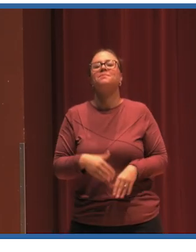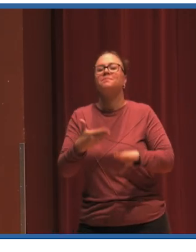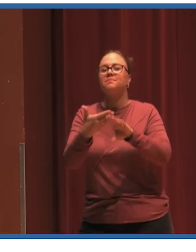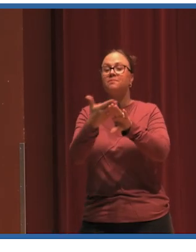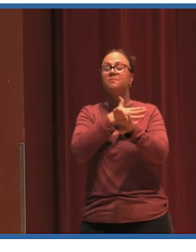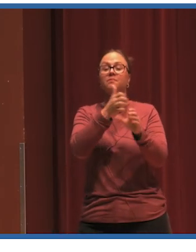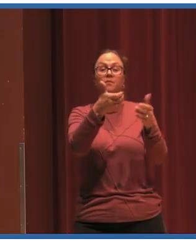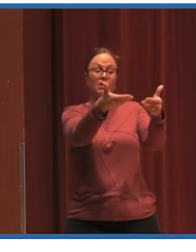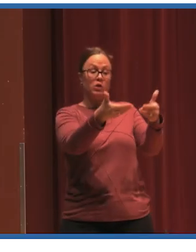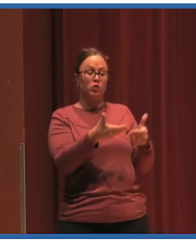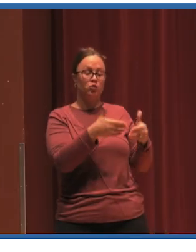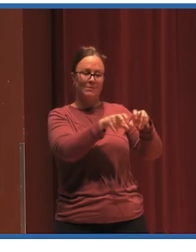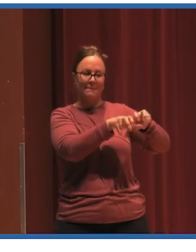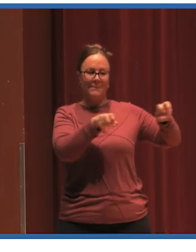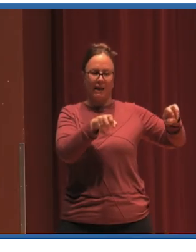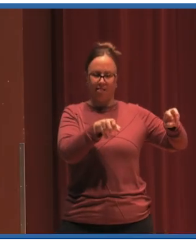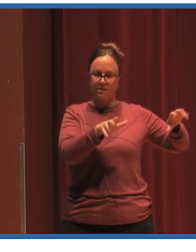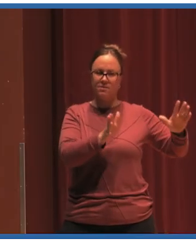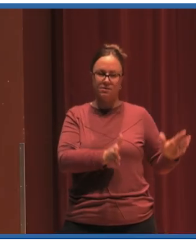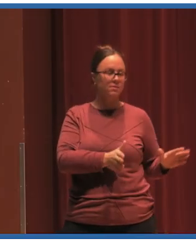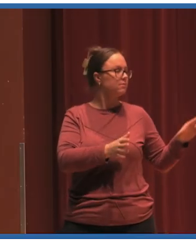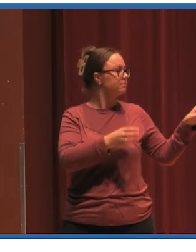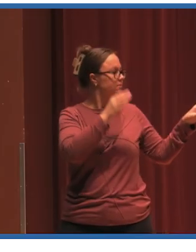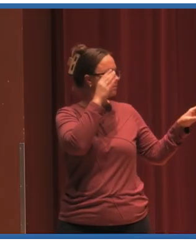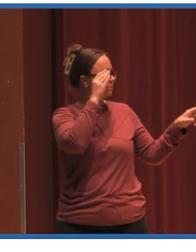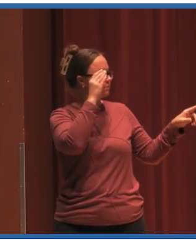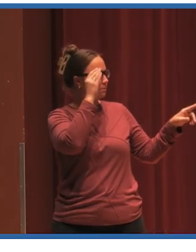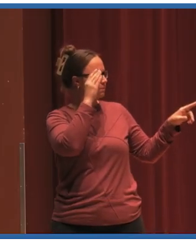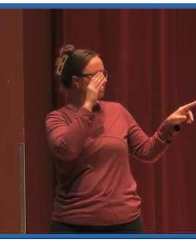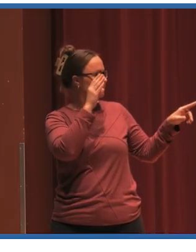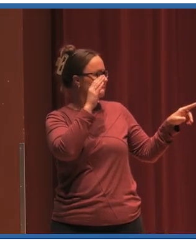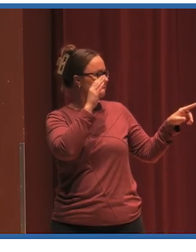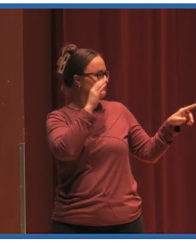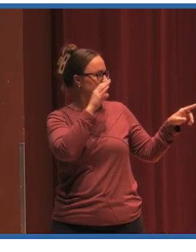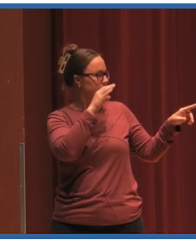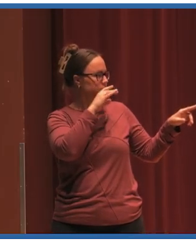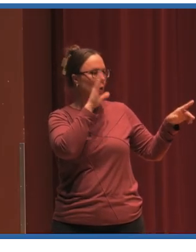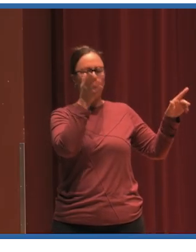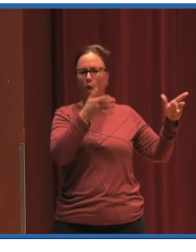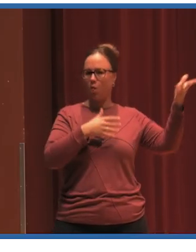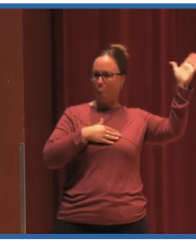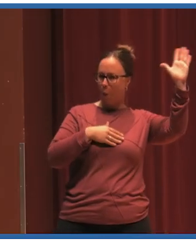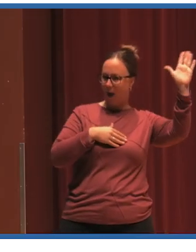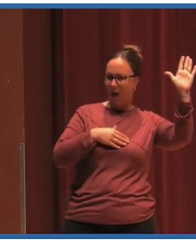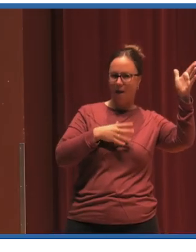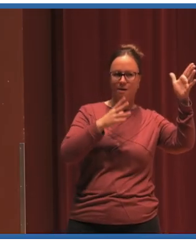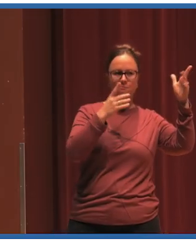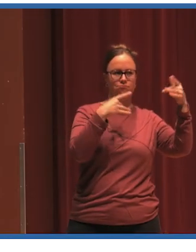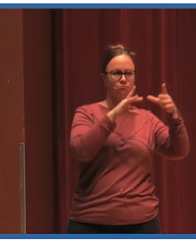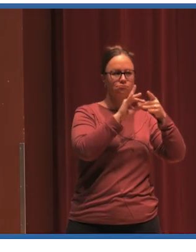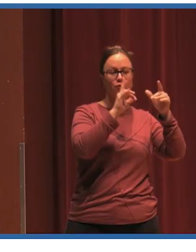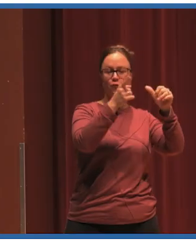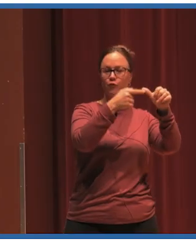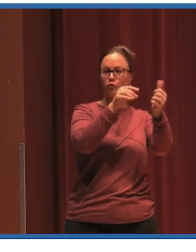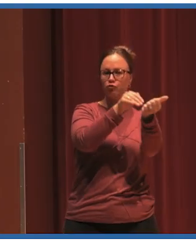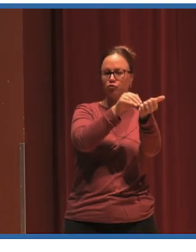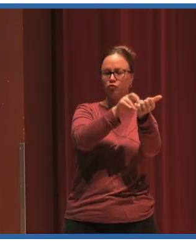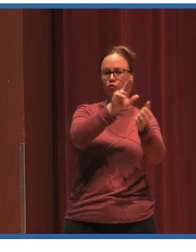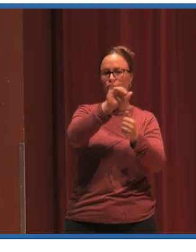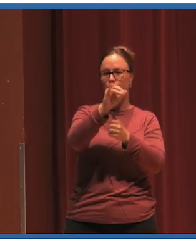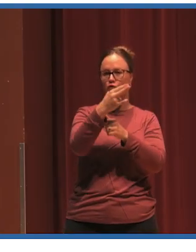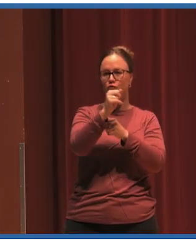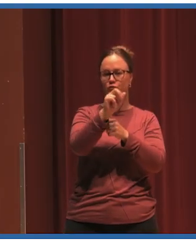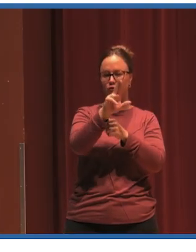want to introduce our panelists. I'll have you kind of wave as we go down. First, we have Dr. Richard